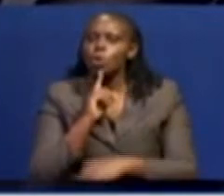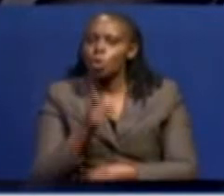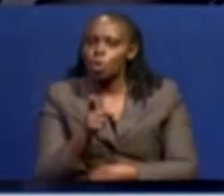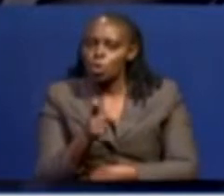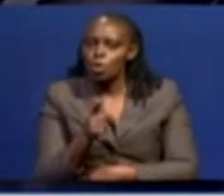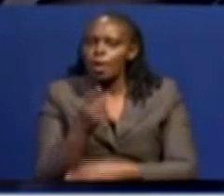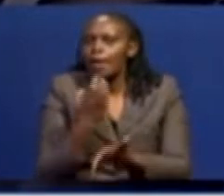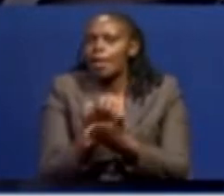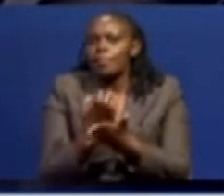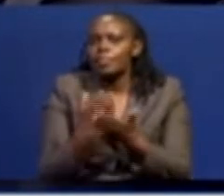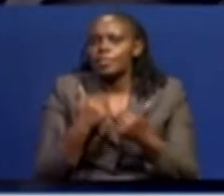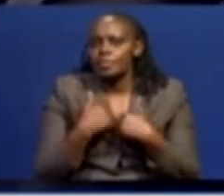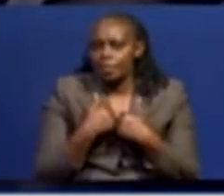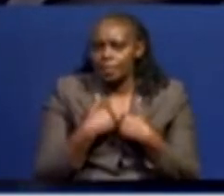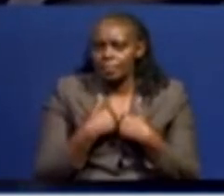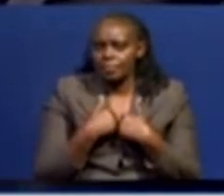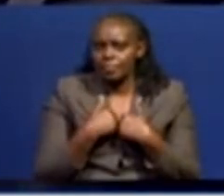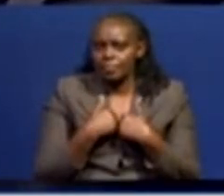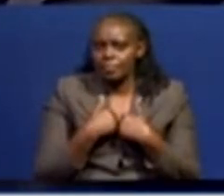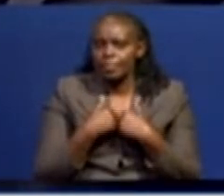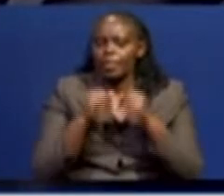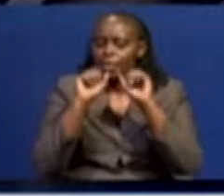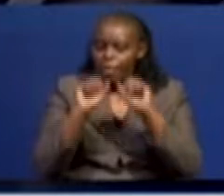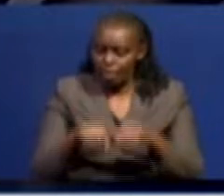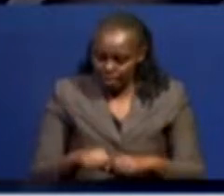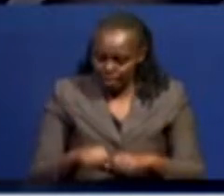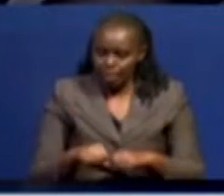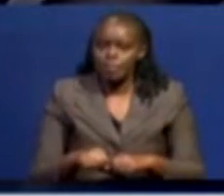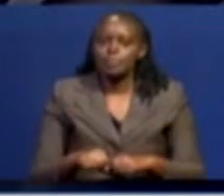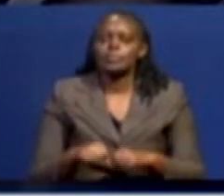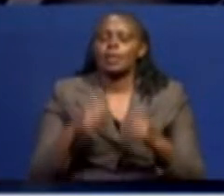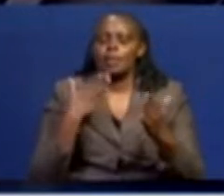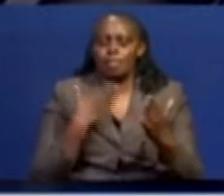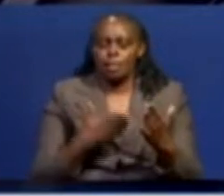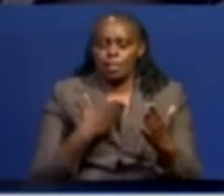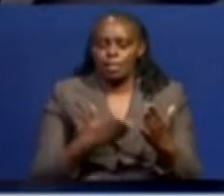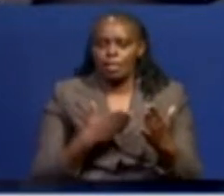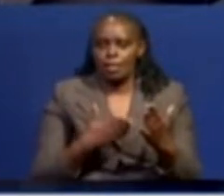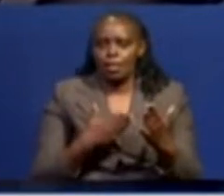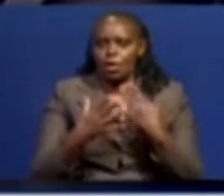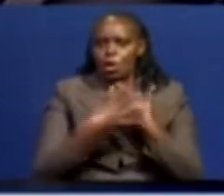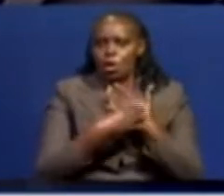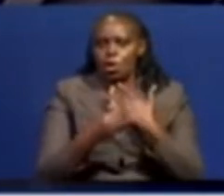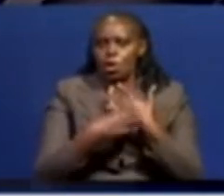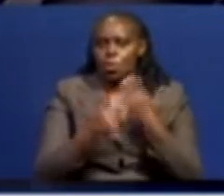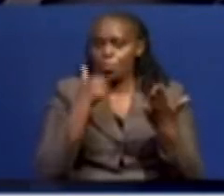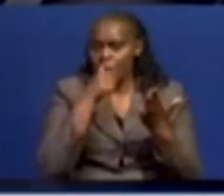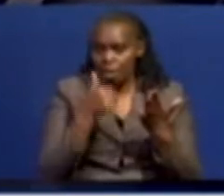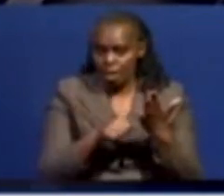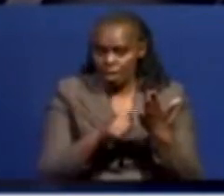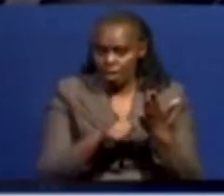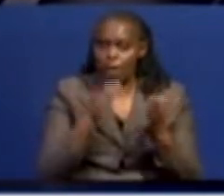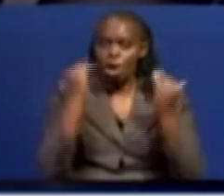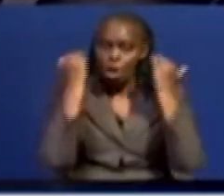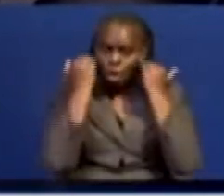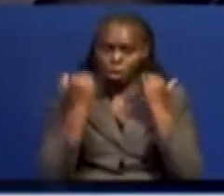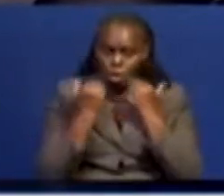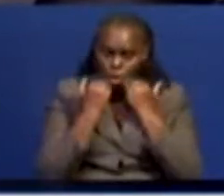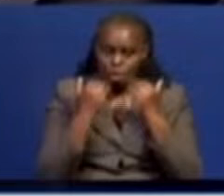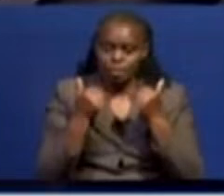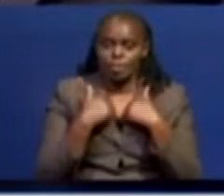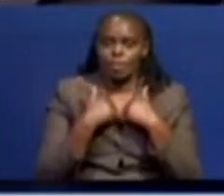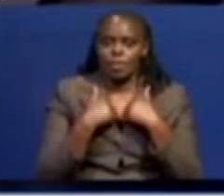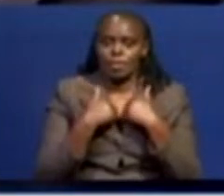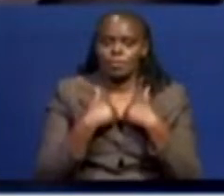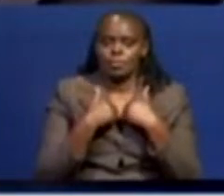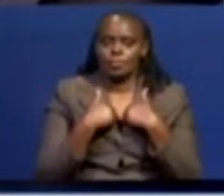court order. Do you have that evidence before the assembly? And if yes, it is on page 9. Is that a copy of the court order? Yes.